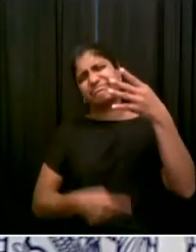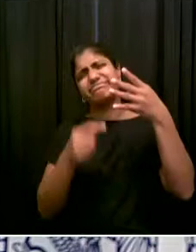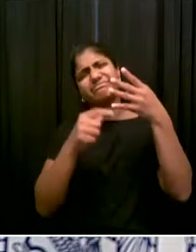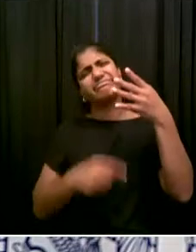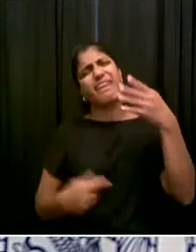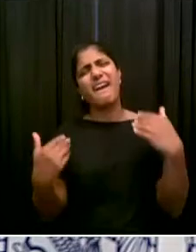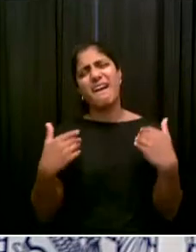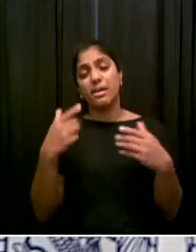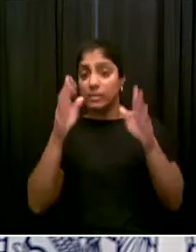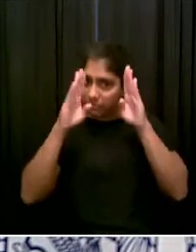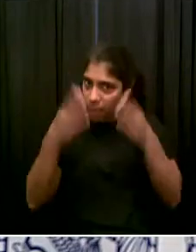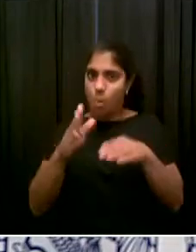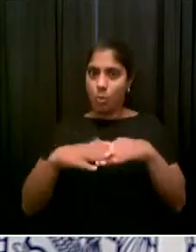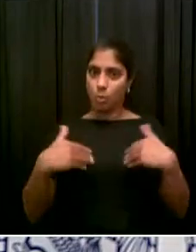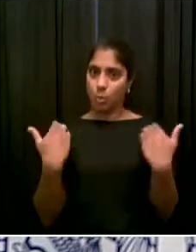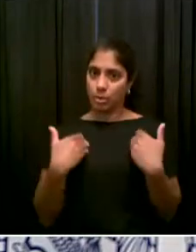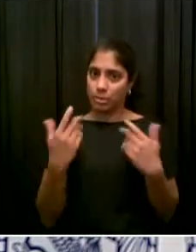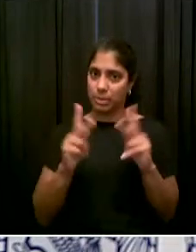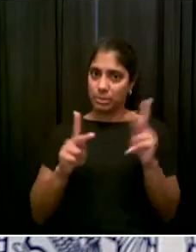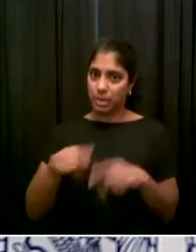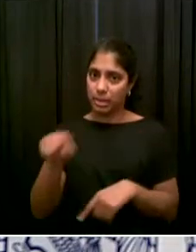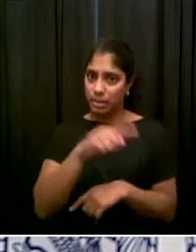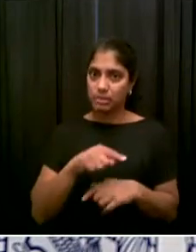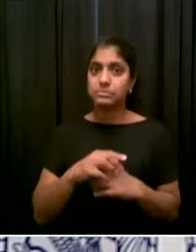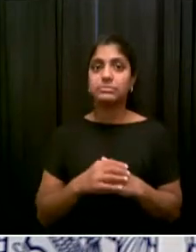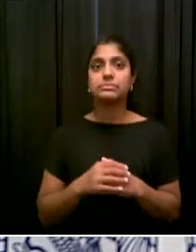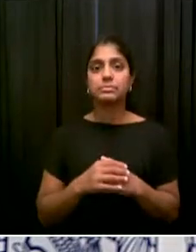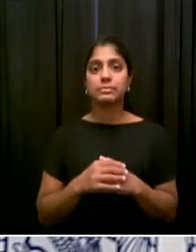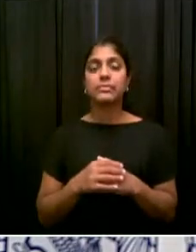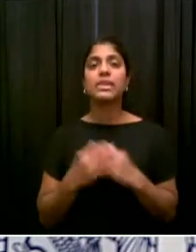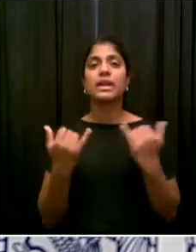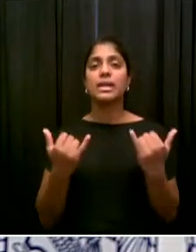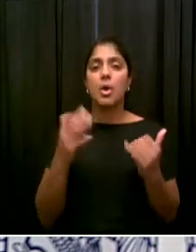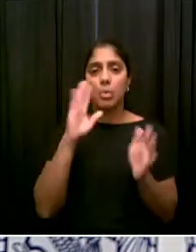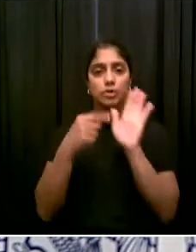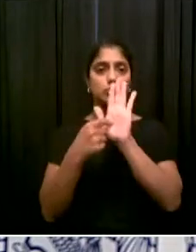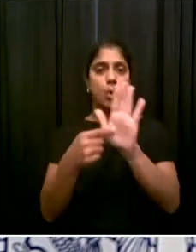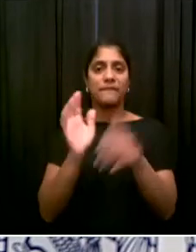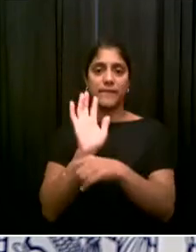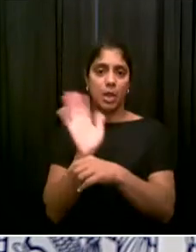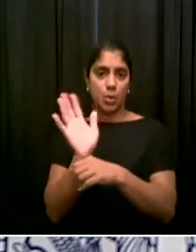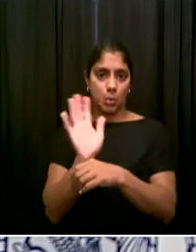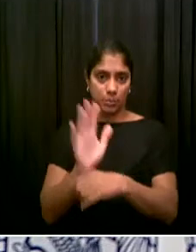the impact of these programs. It's very, very powerful. I want you to see it now.